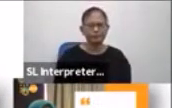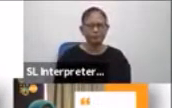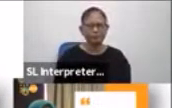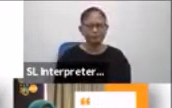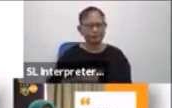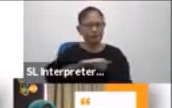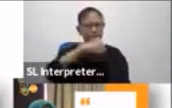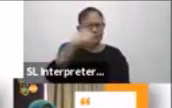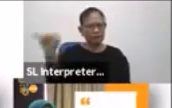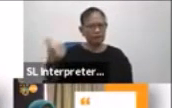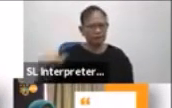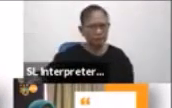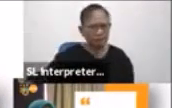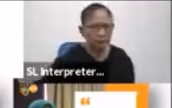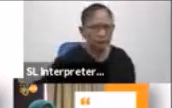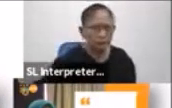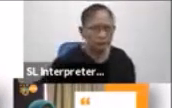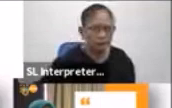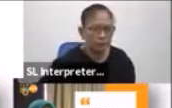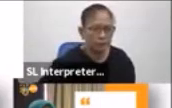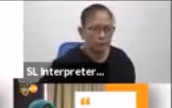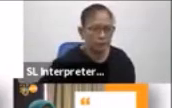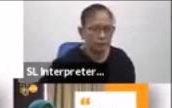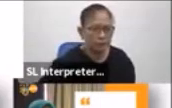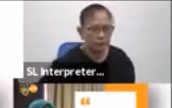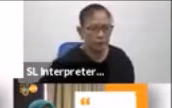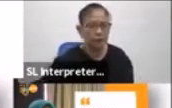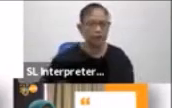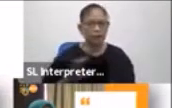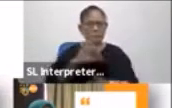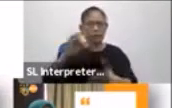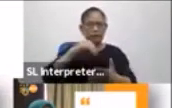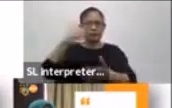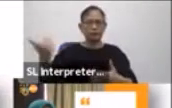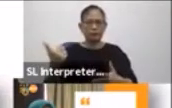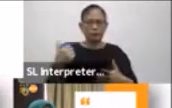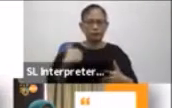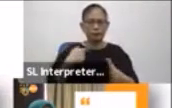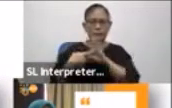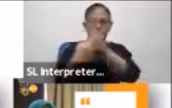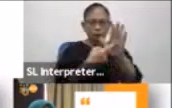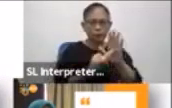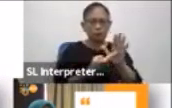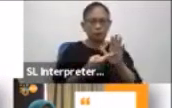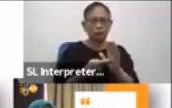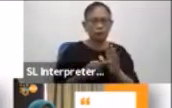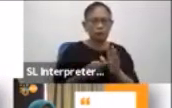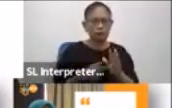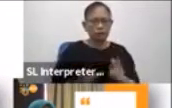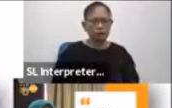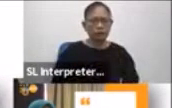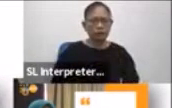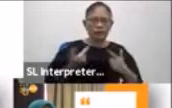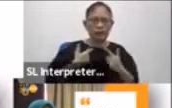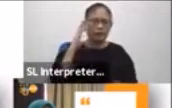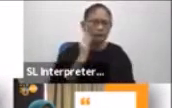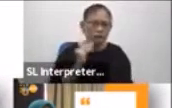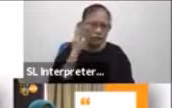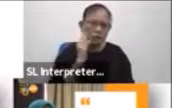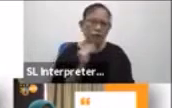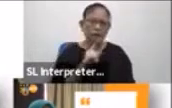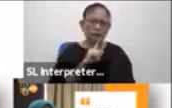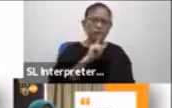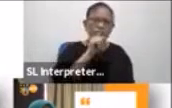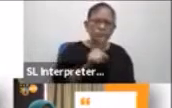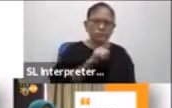Another area which we're seeing a movement in the region is really to showcase the lived stories and realities of